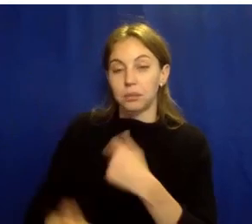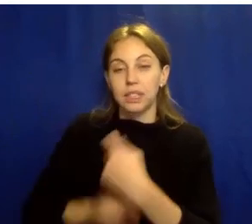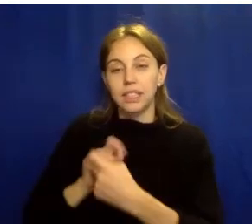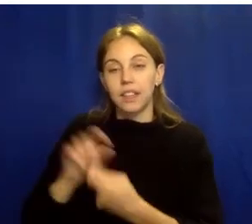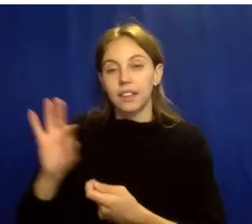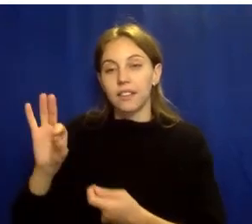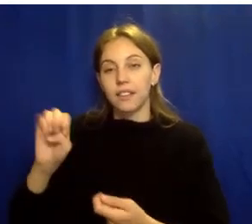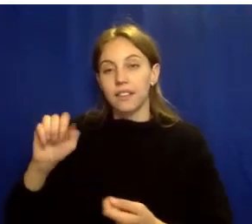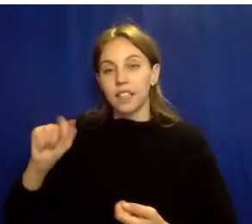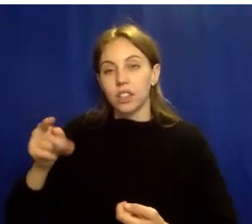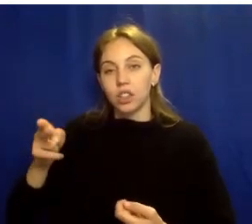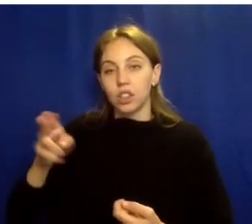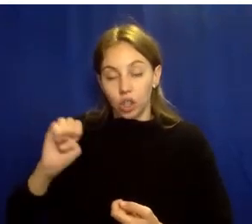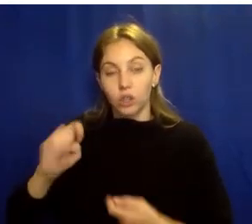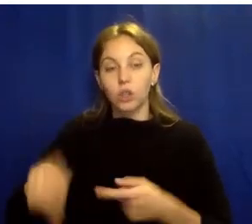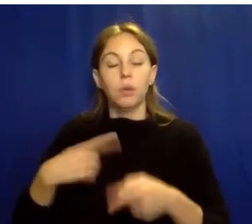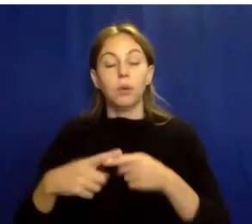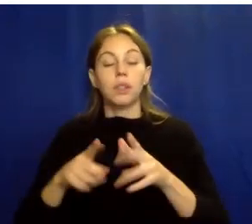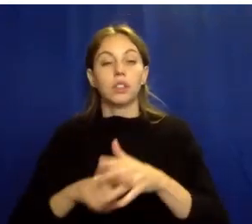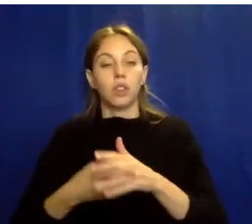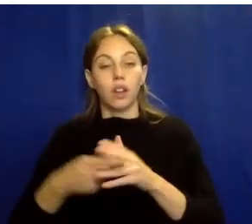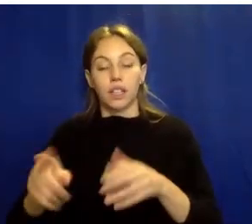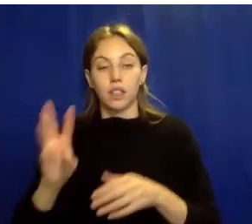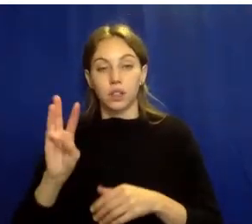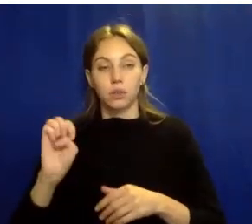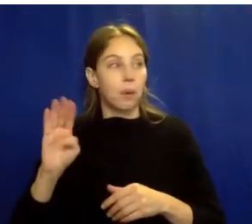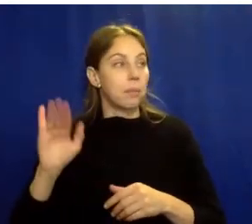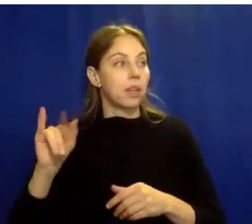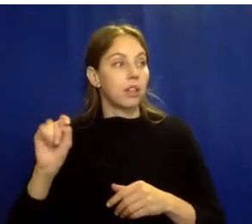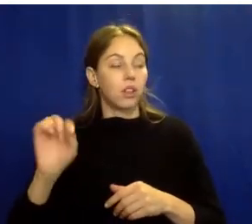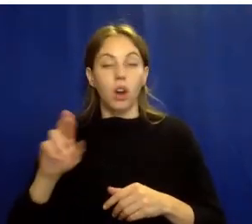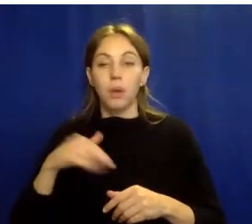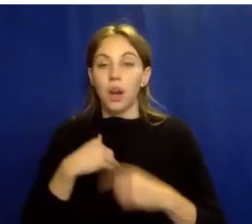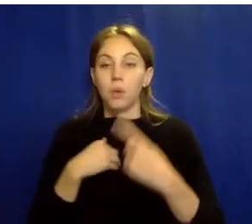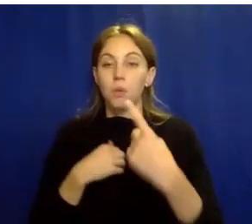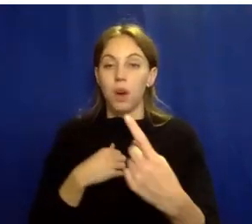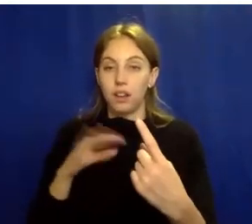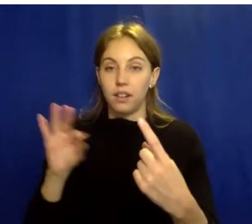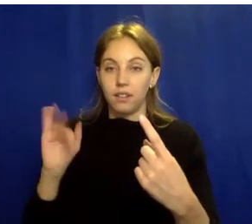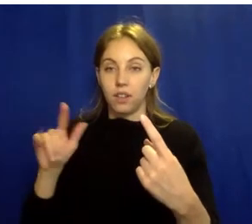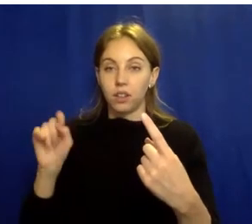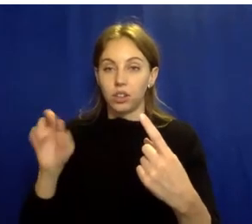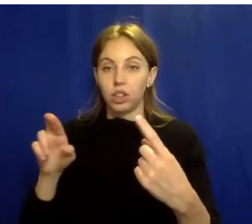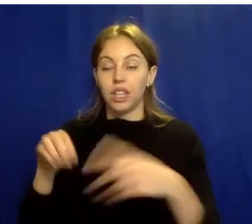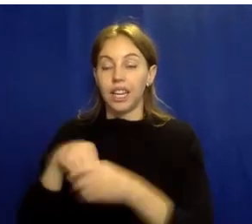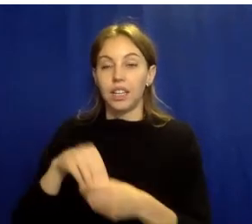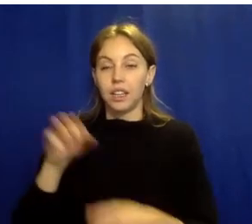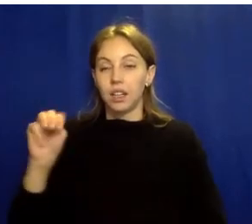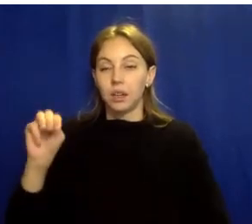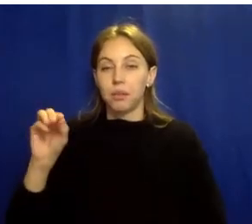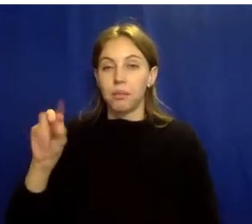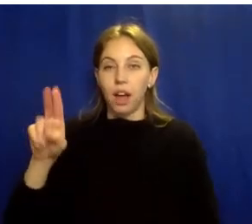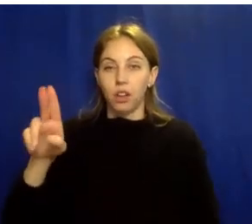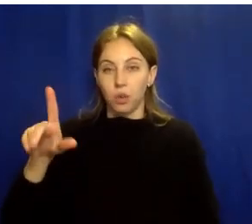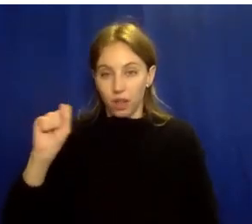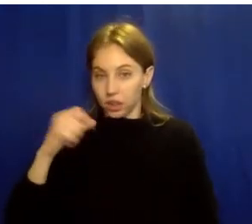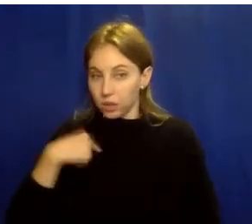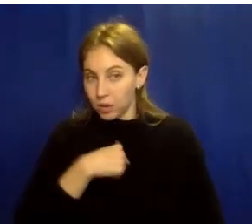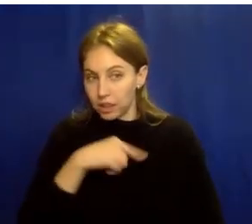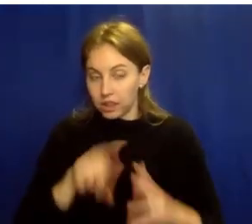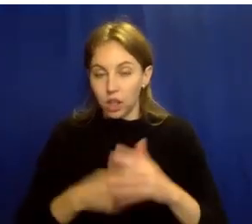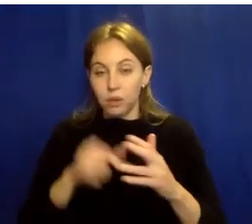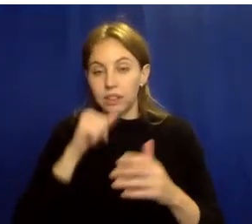So when we started this webinar, we only had 1 filter, and that was modules, because when we started, we didn't have any